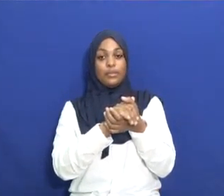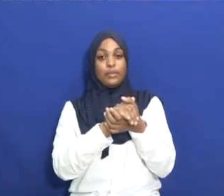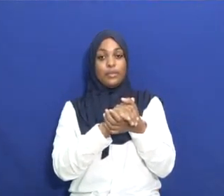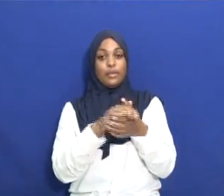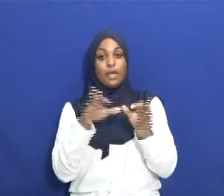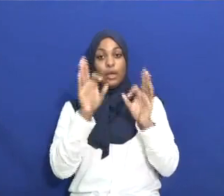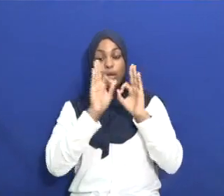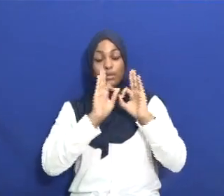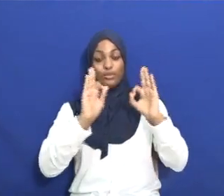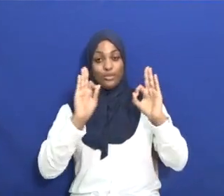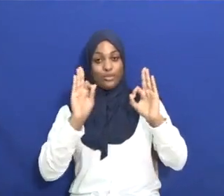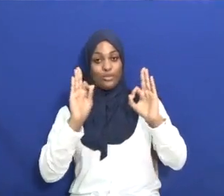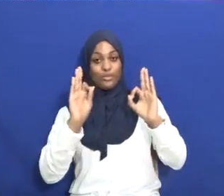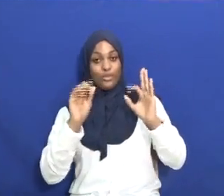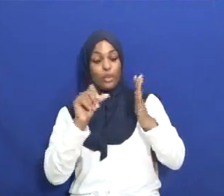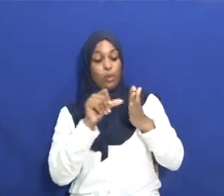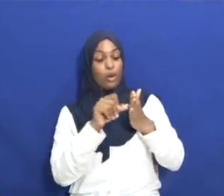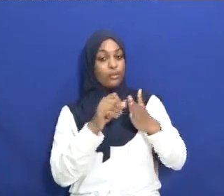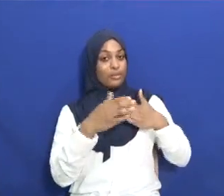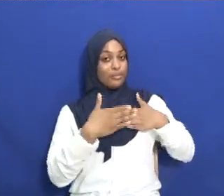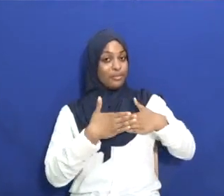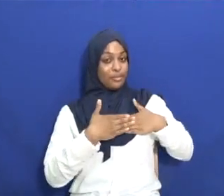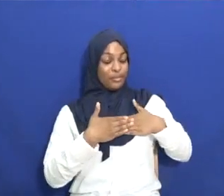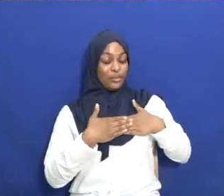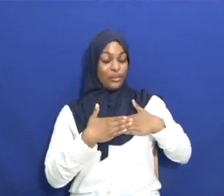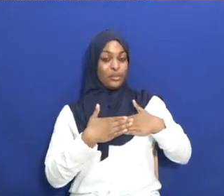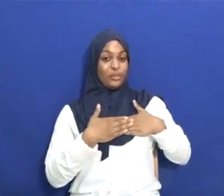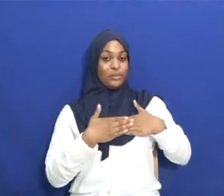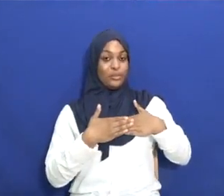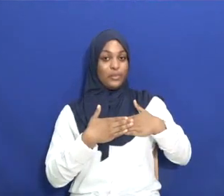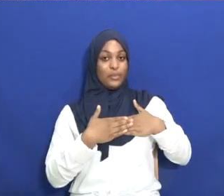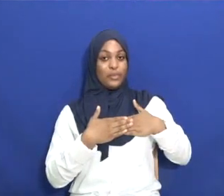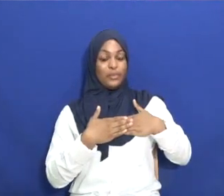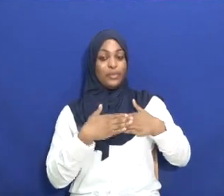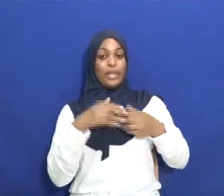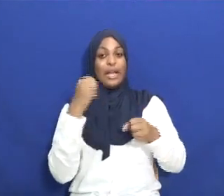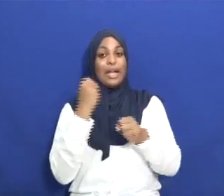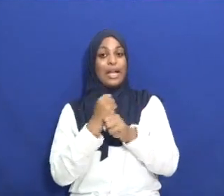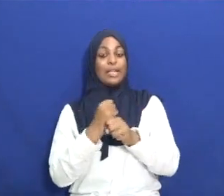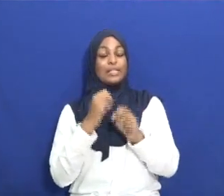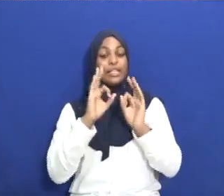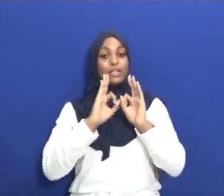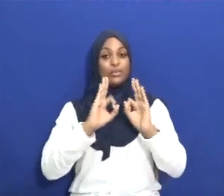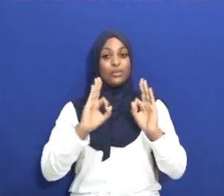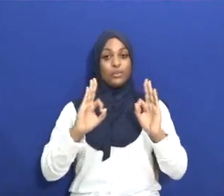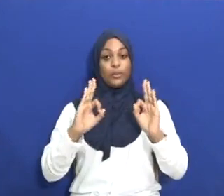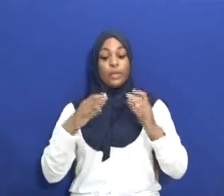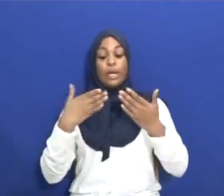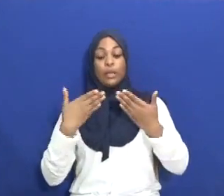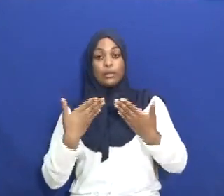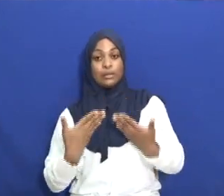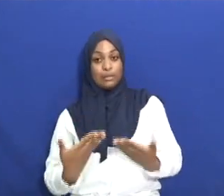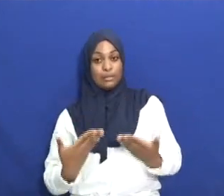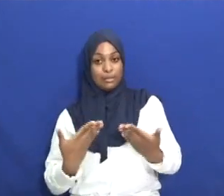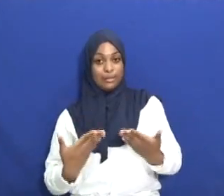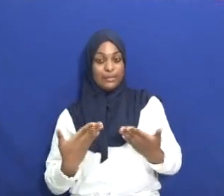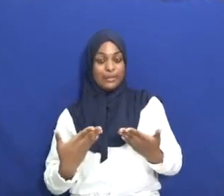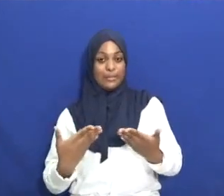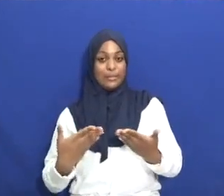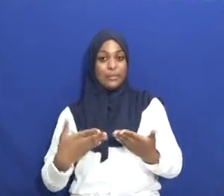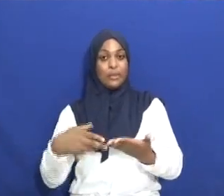Excellent, my dear pupils. Well done, my dear pupils. Now stand up to